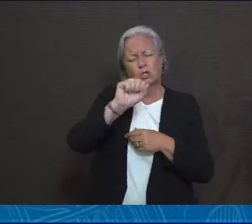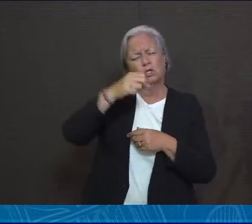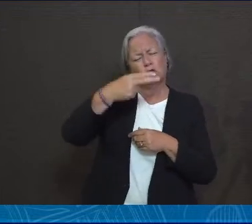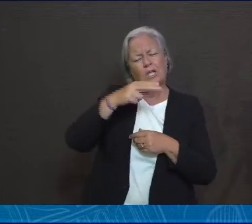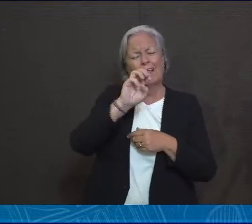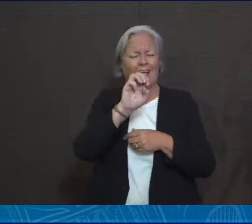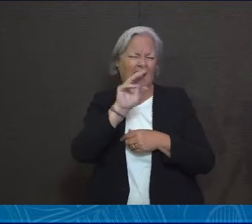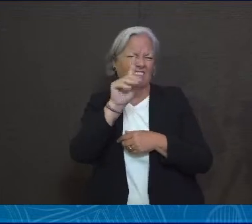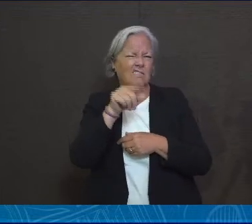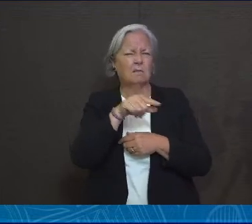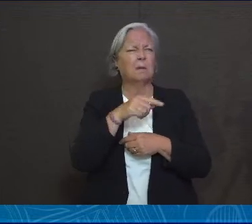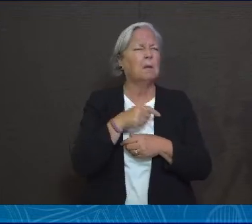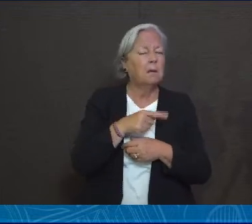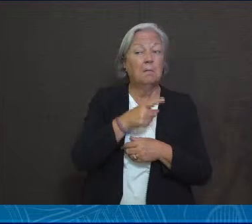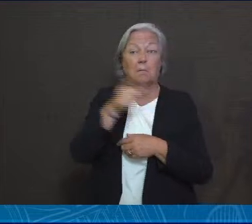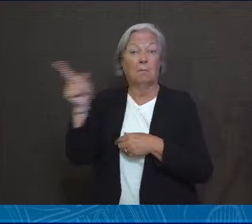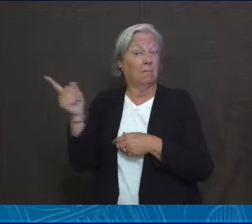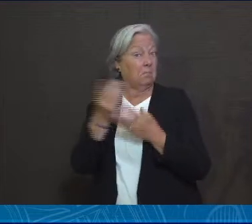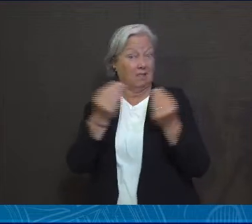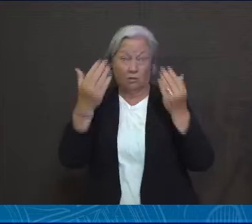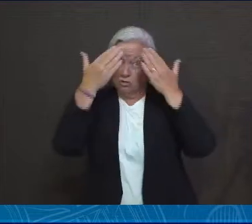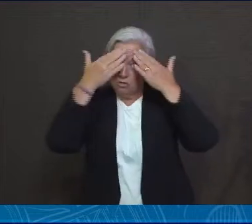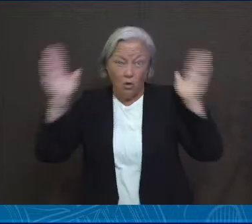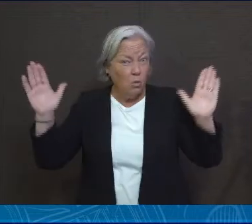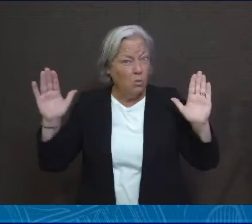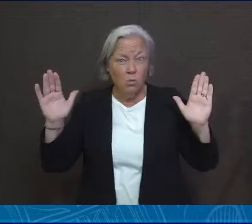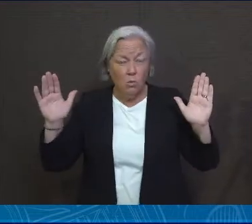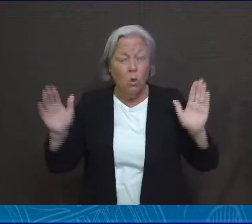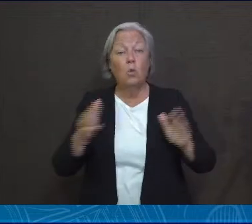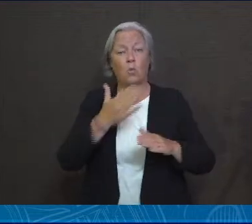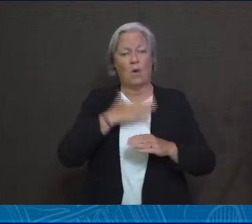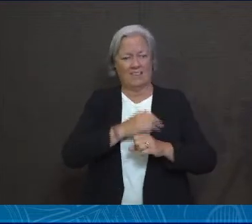if we're saying protect the watershed, what does that mean?